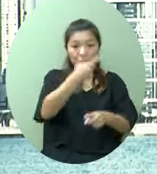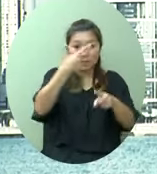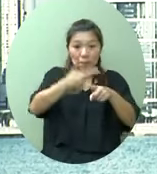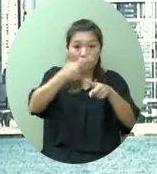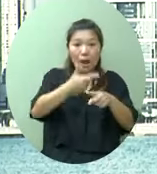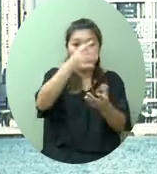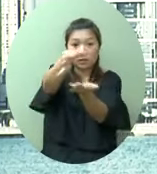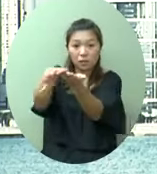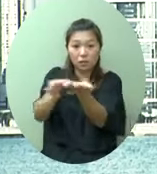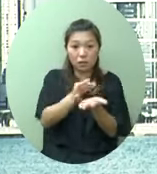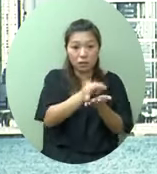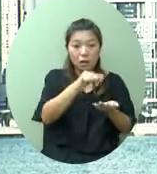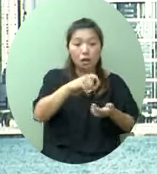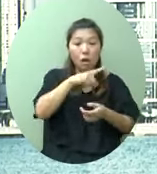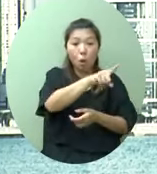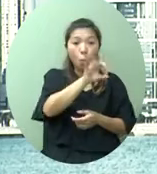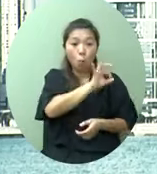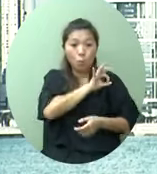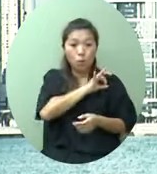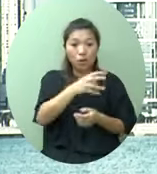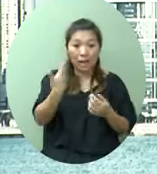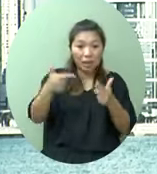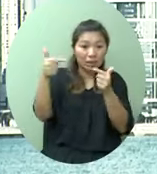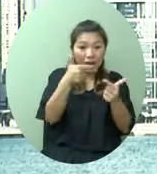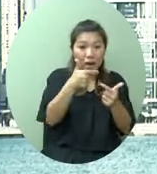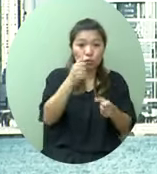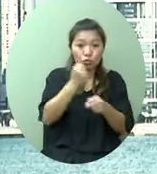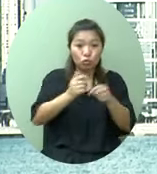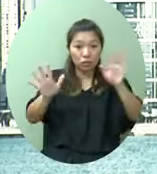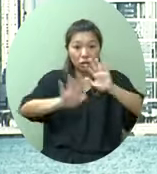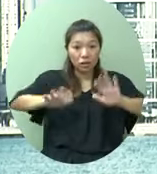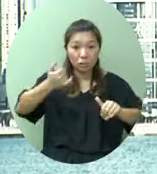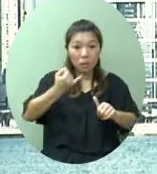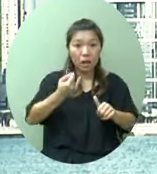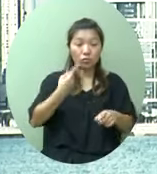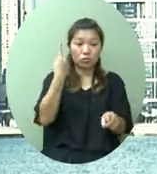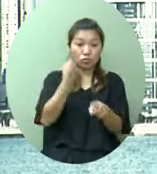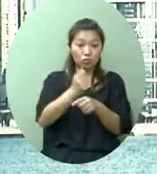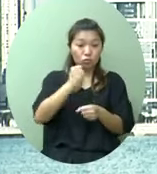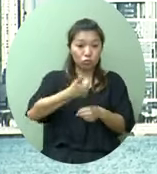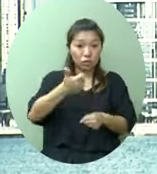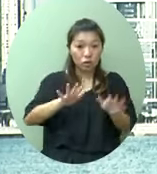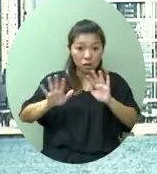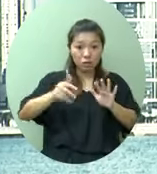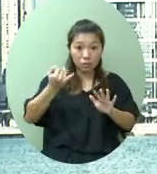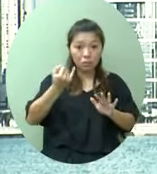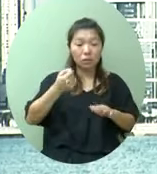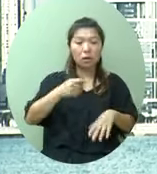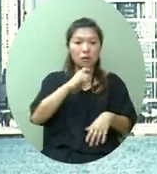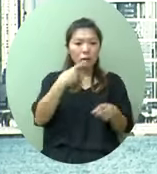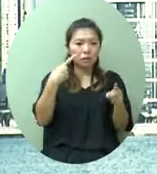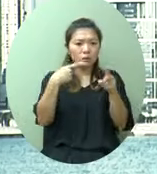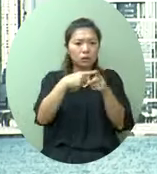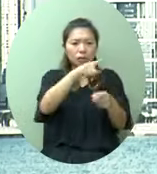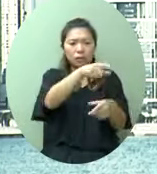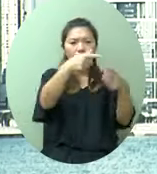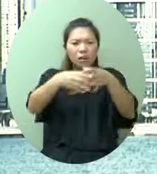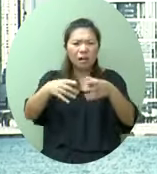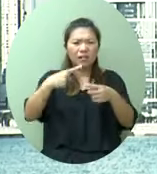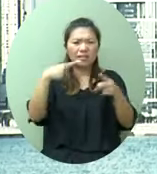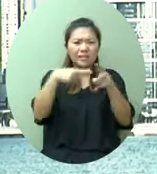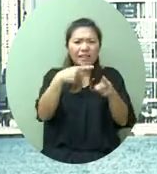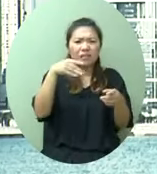and efficient manner. For example, some district councils will be left with only a couple of district council members that they